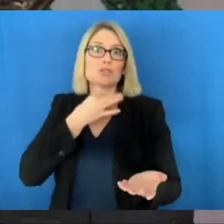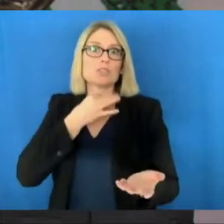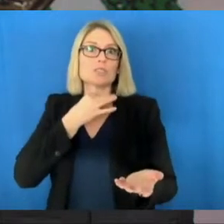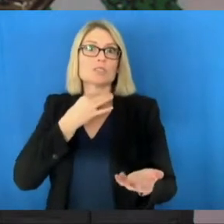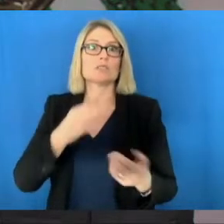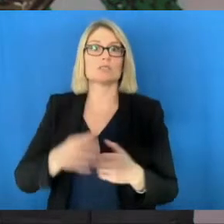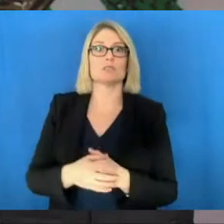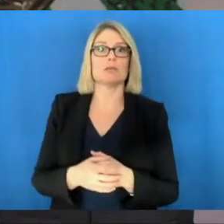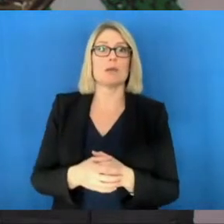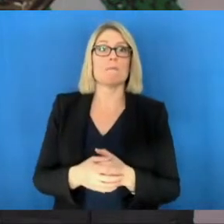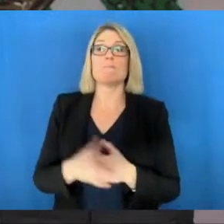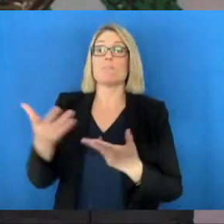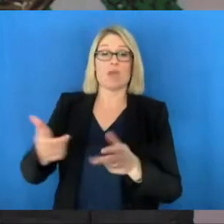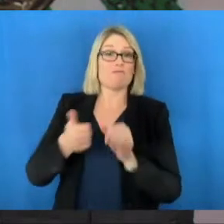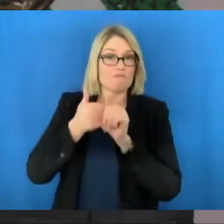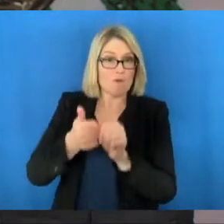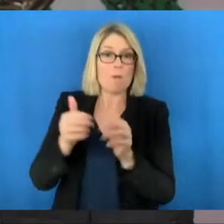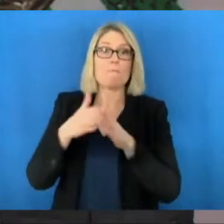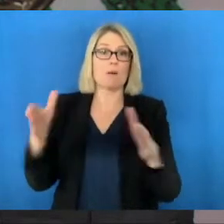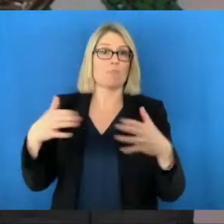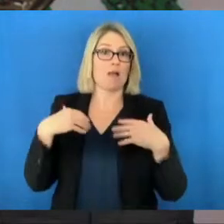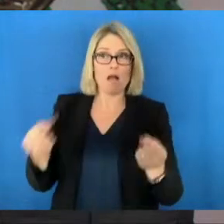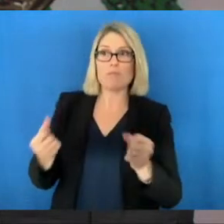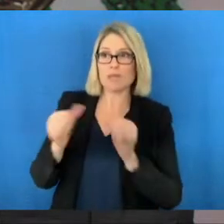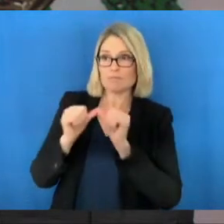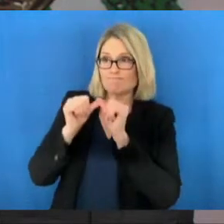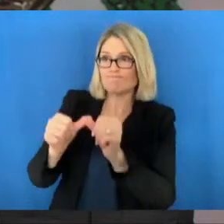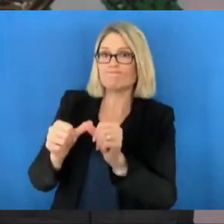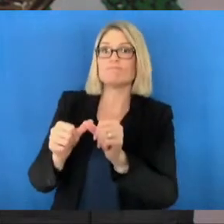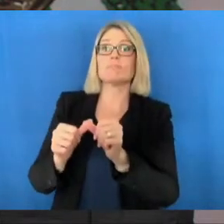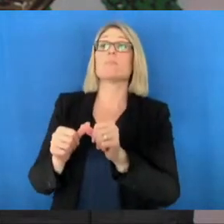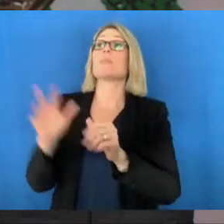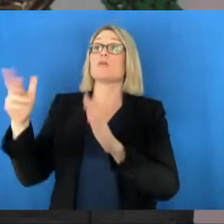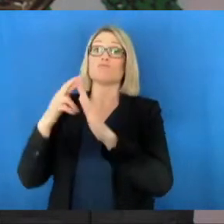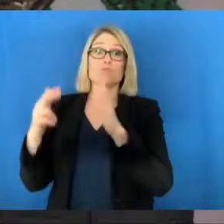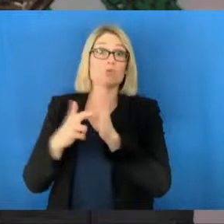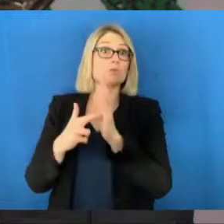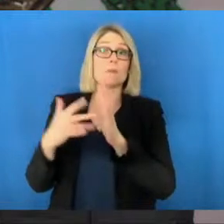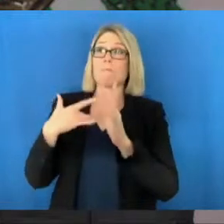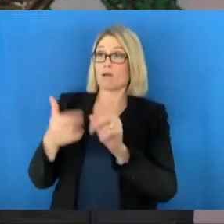consistently complying with the public health measures and the rules that have been put in place,